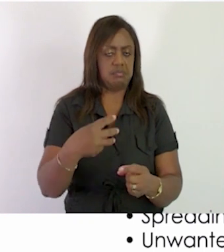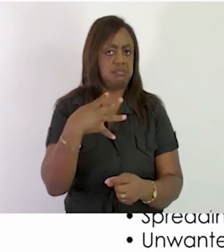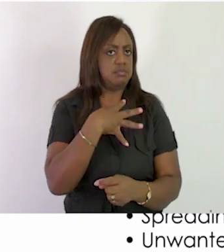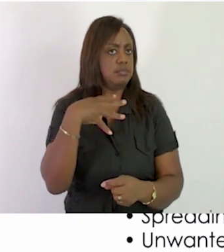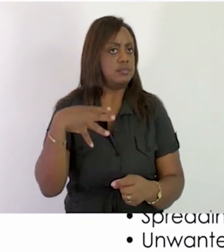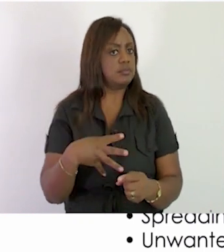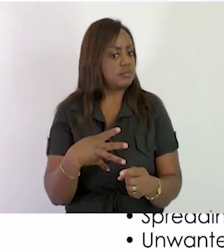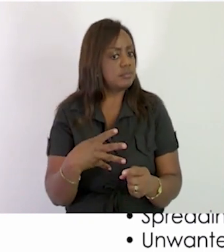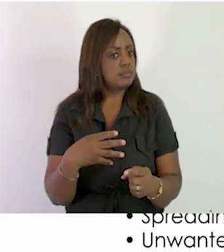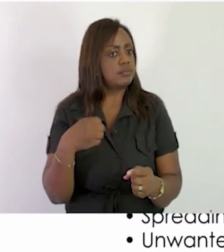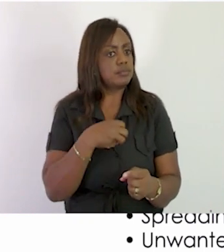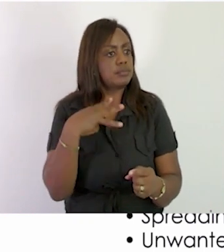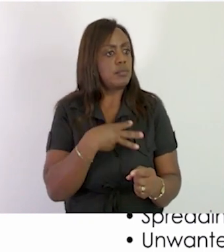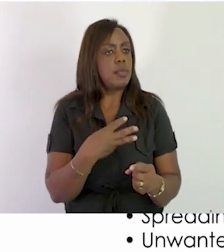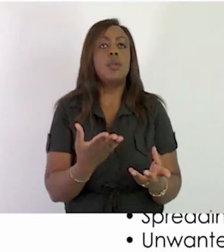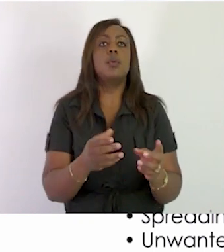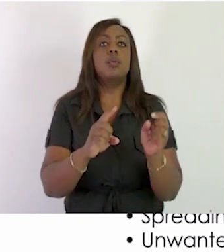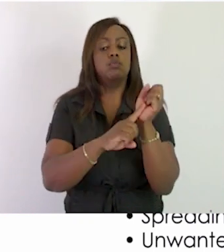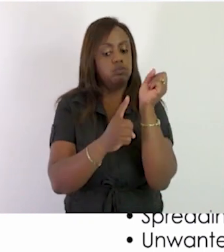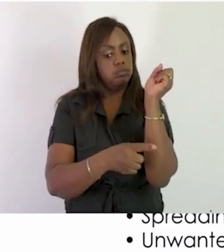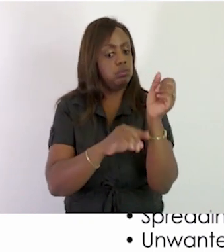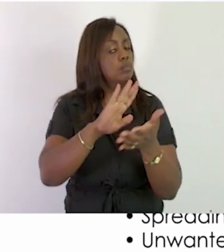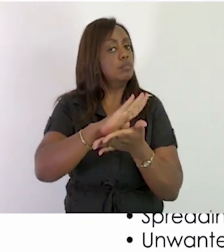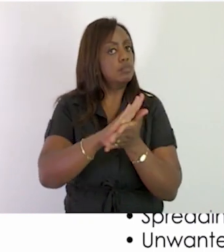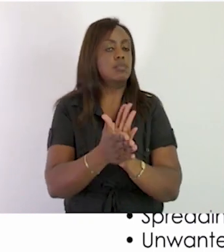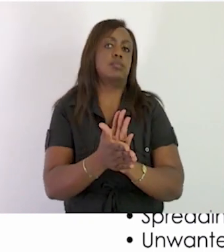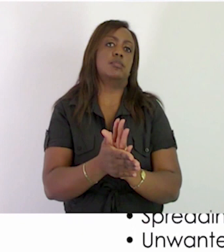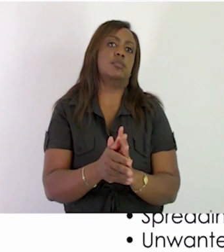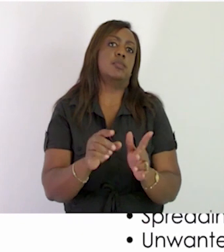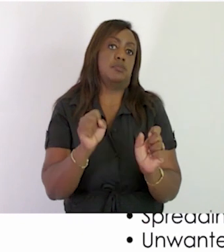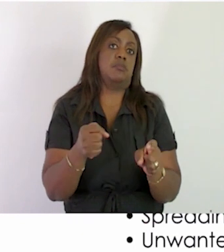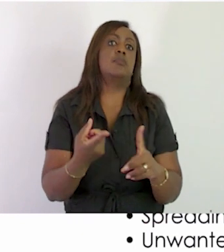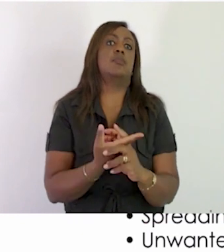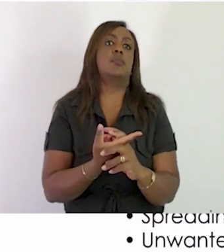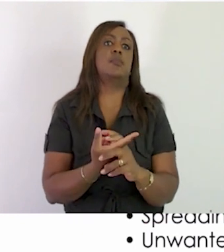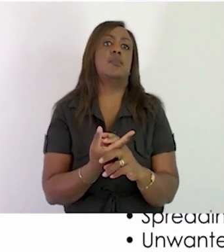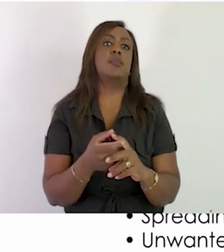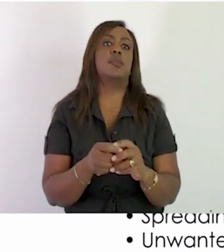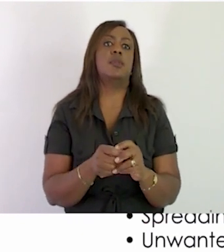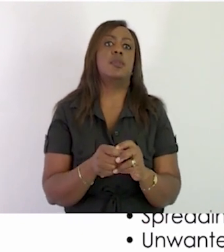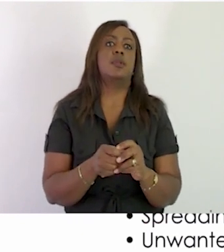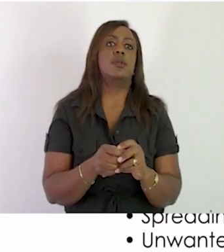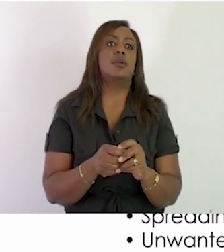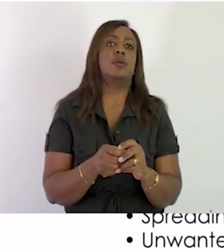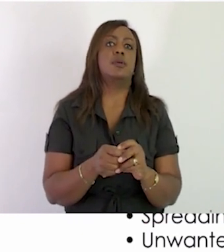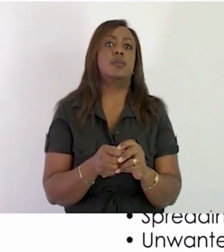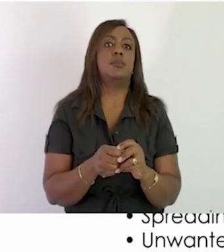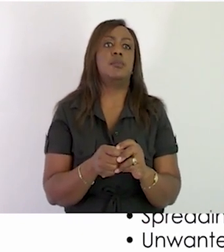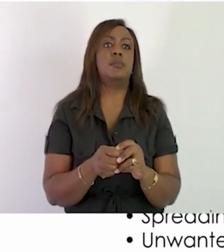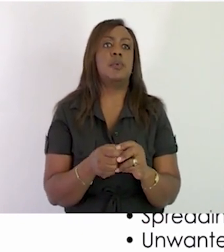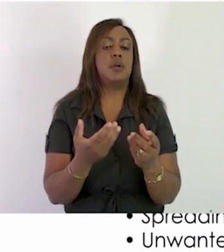to spreading of diseases. You pass the disease to this person and then to the next person, just like that. It also leads to